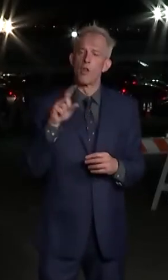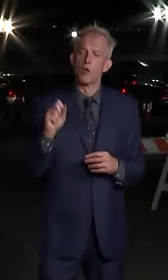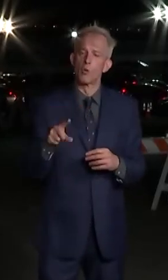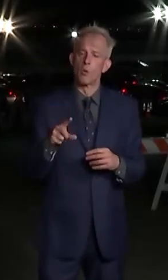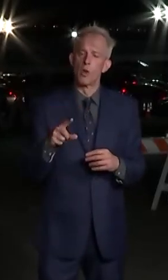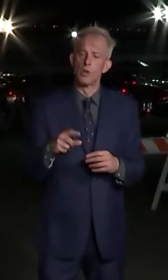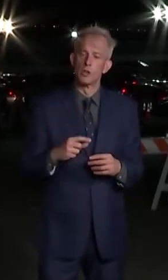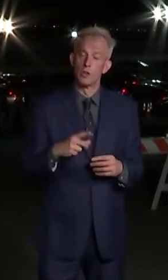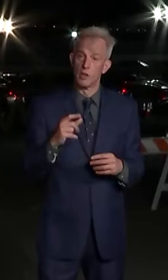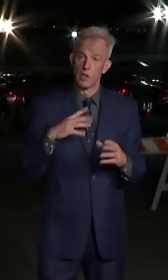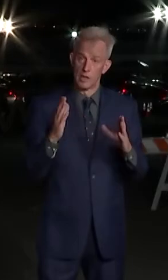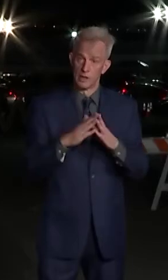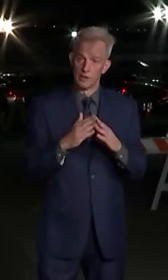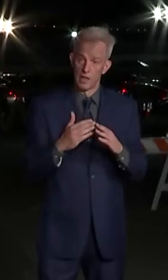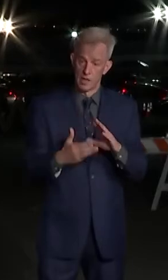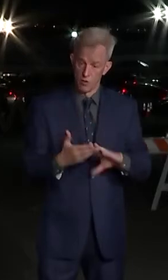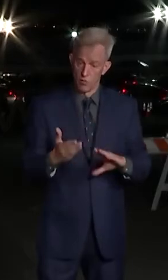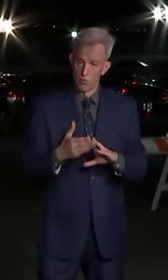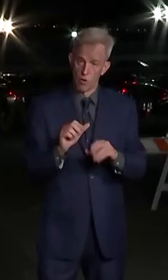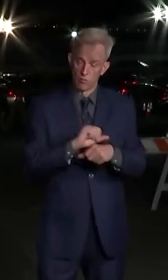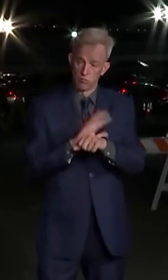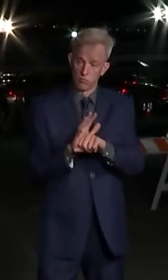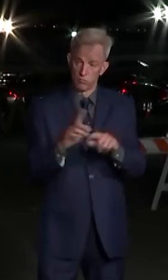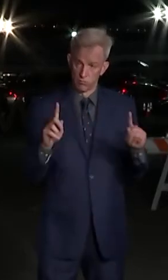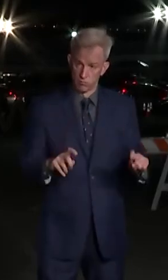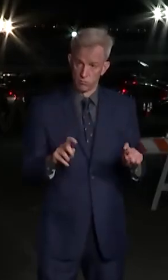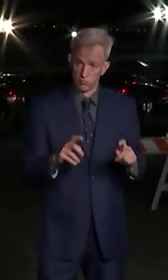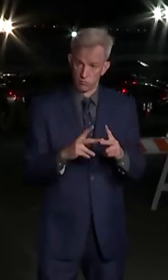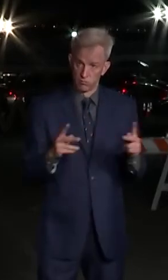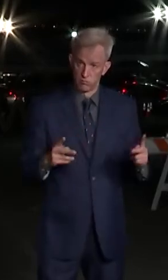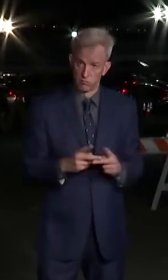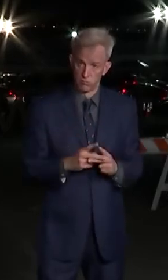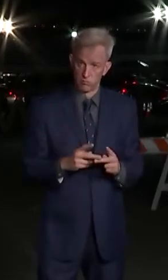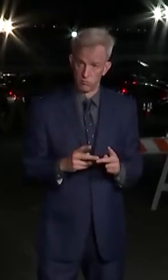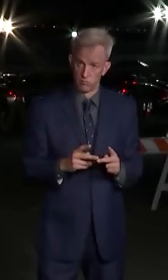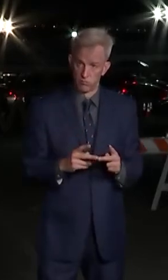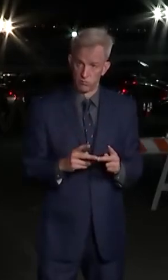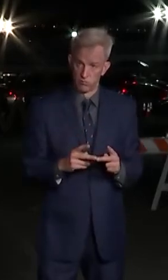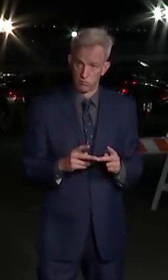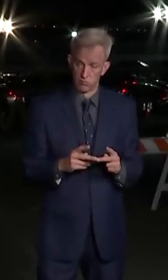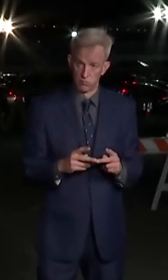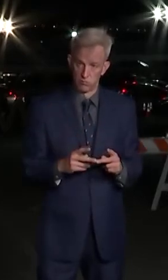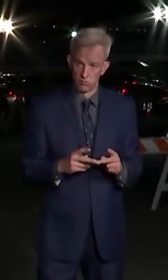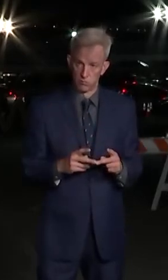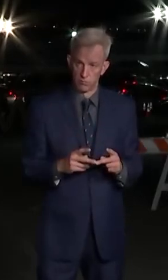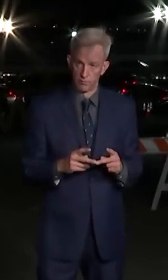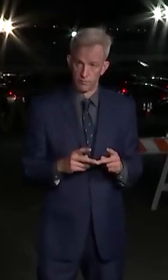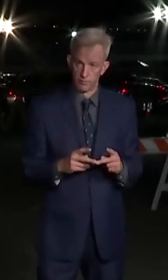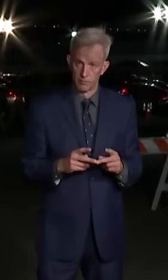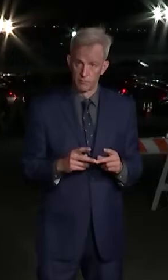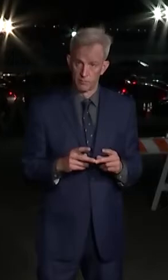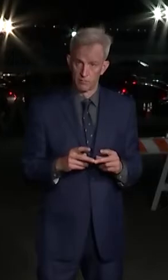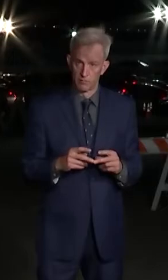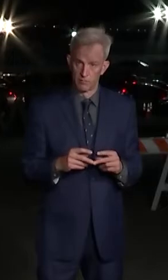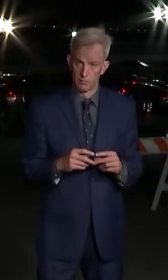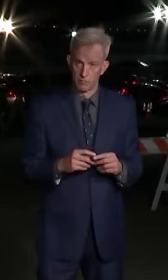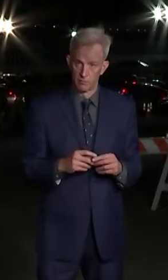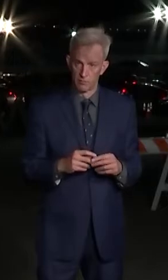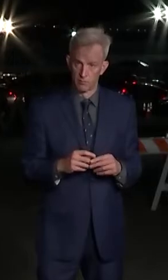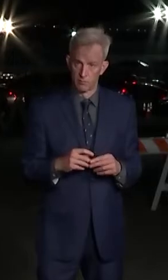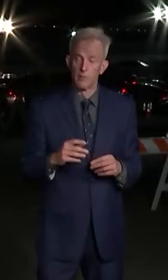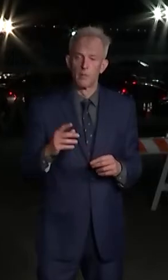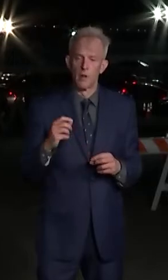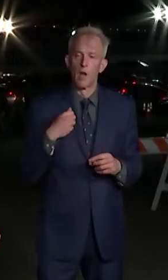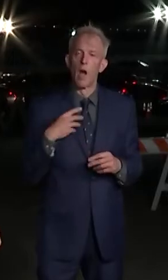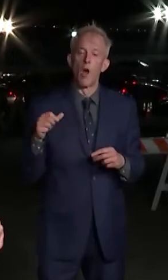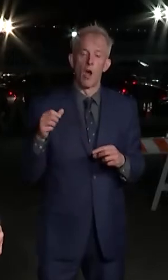Have city-run COVID testing sites managed by now to fully offset the loss in testing capacity caused by the end of the testing here at Dodger Stadium